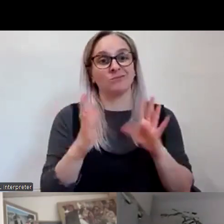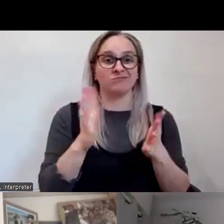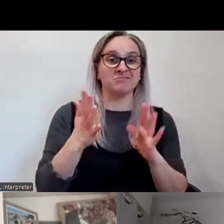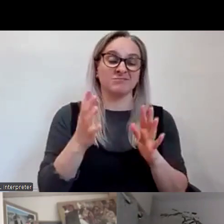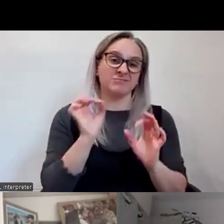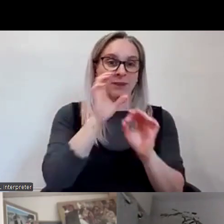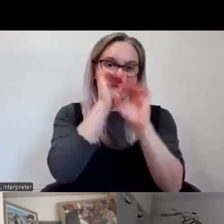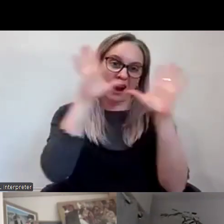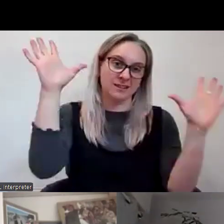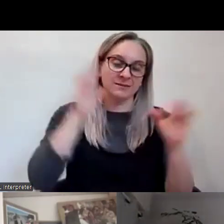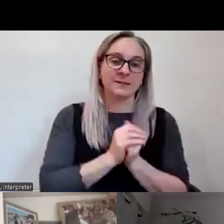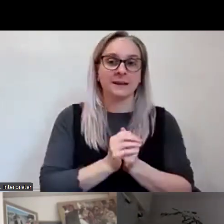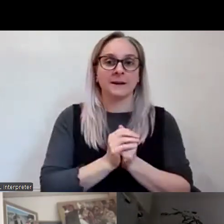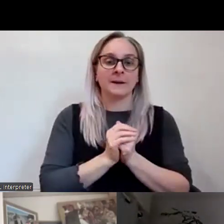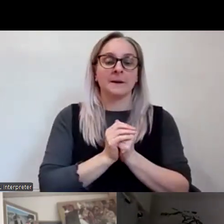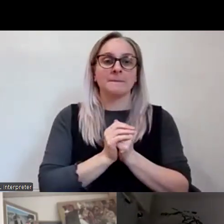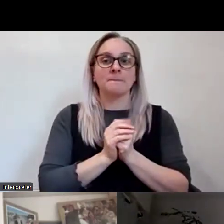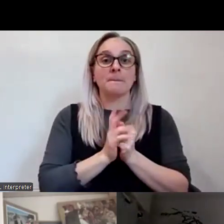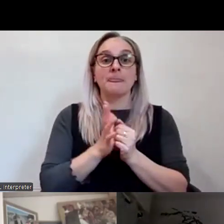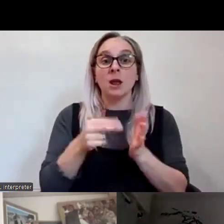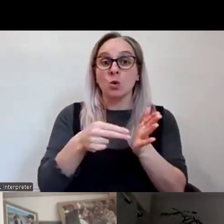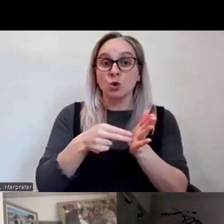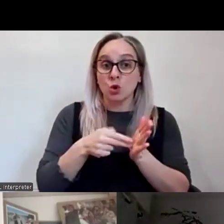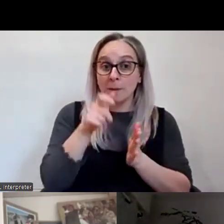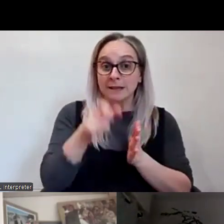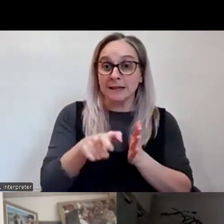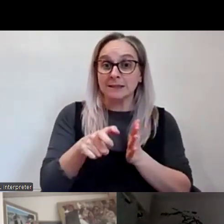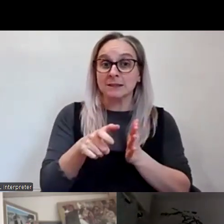Oliver asks, should the nominator be specifically not your employer?